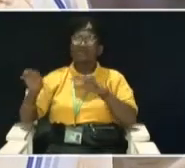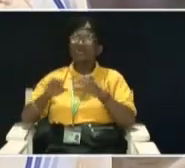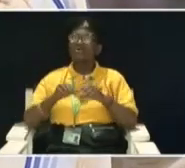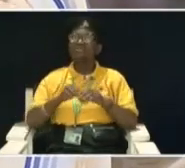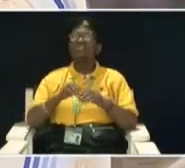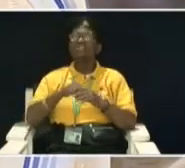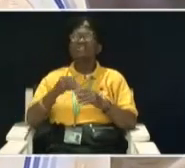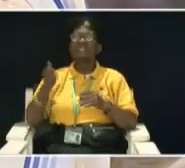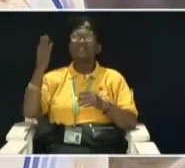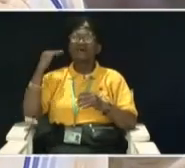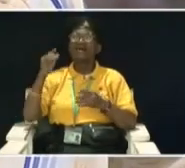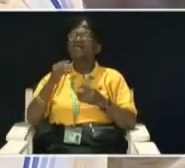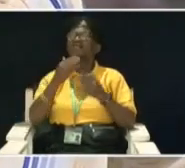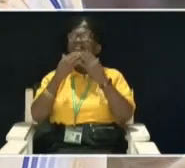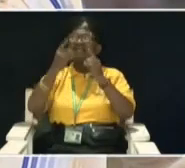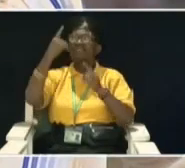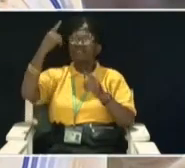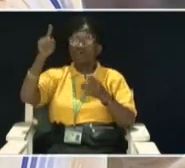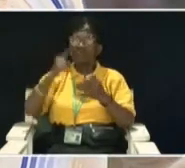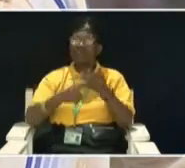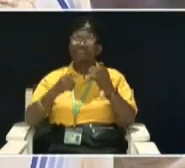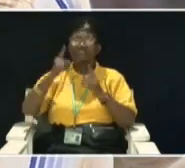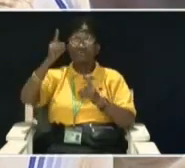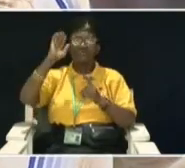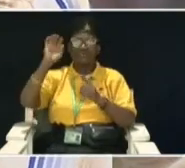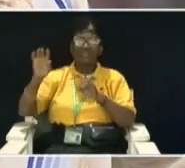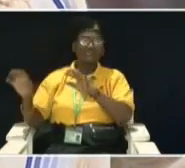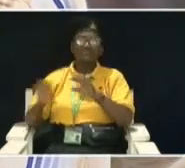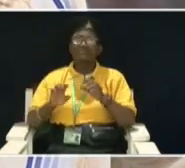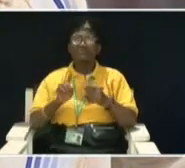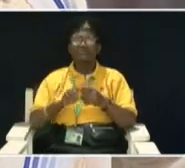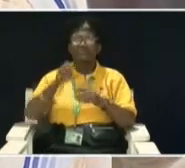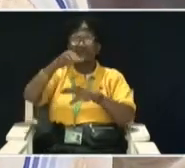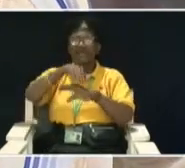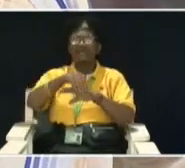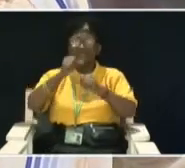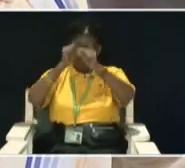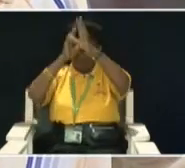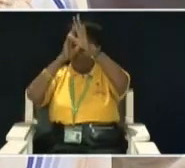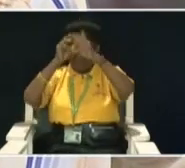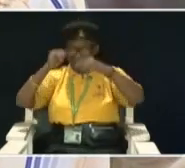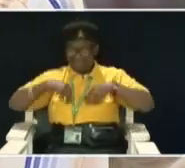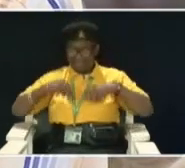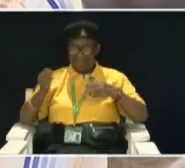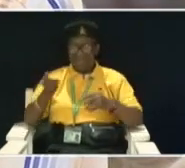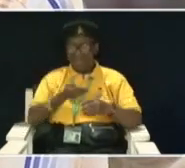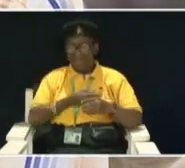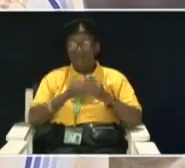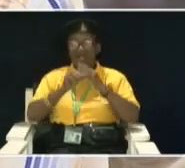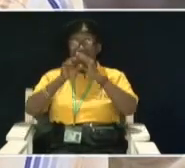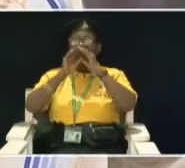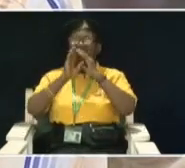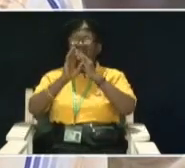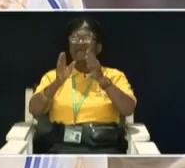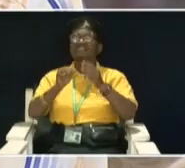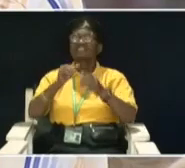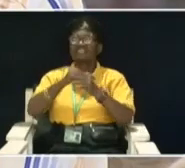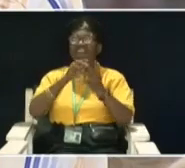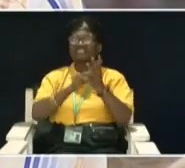what you are going to do tonight. Father, accept our thanks in Jesus' name.